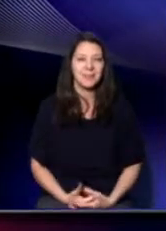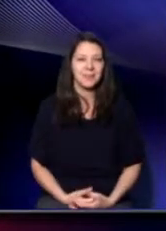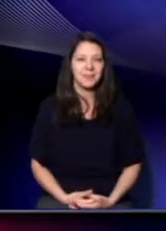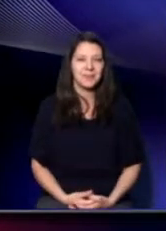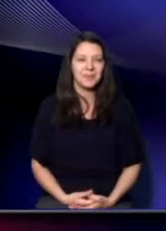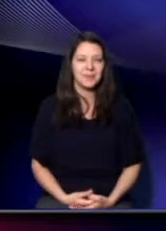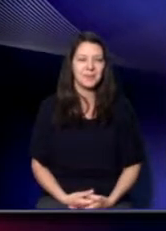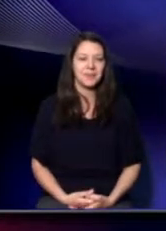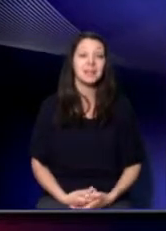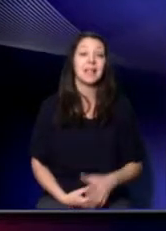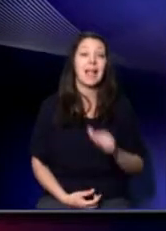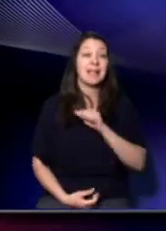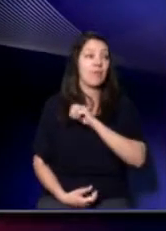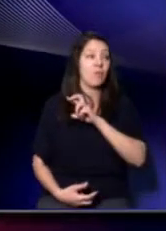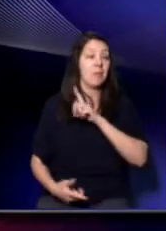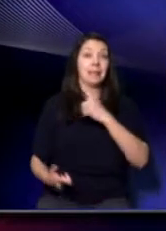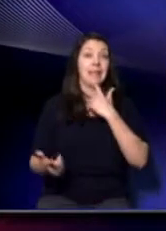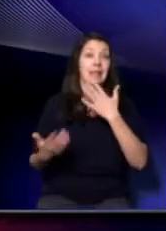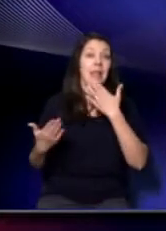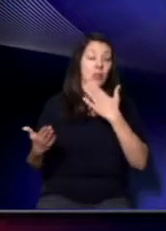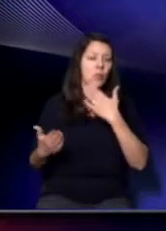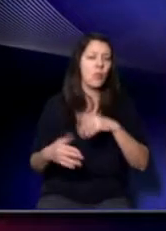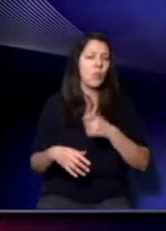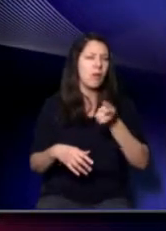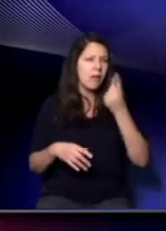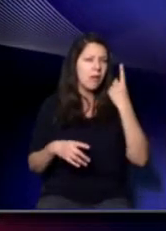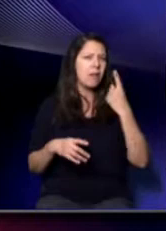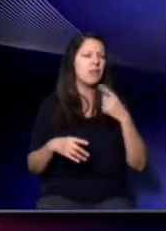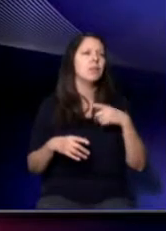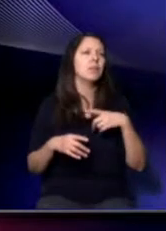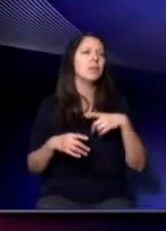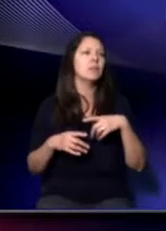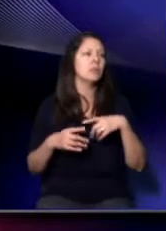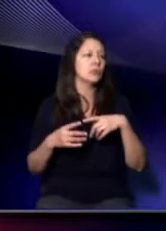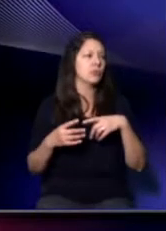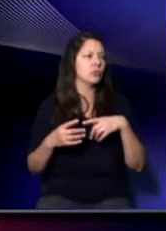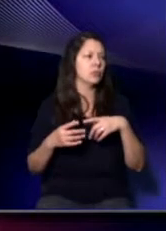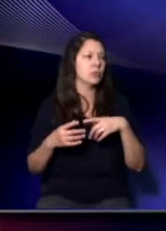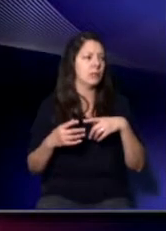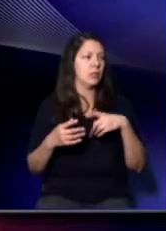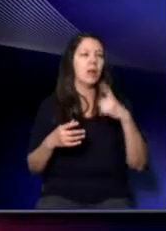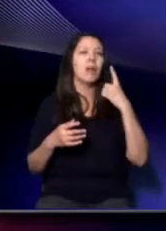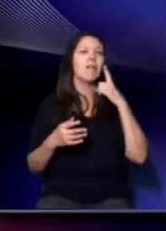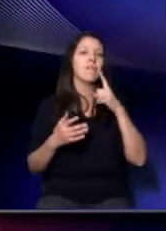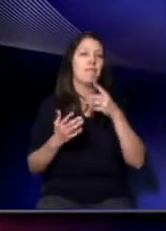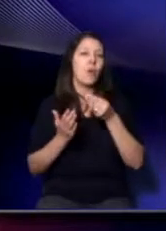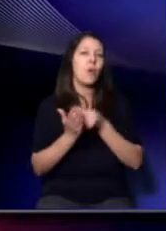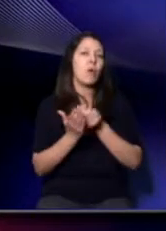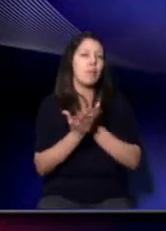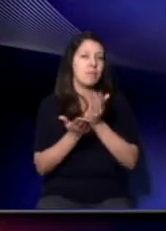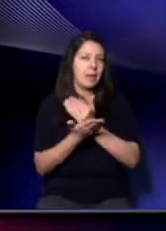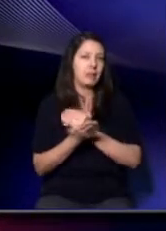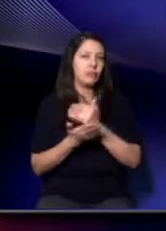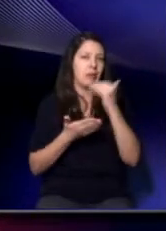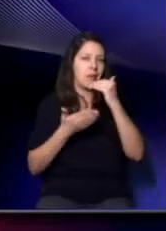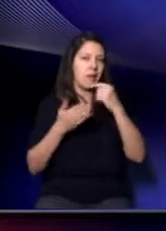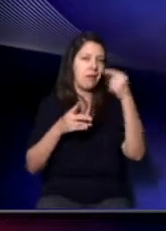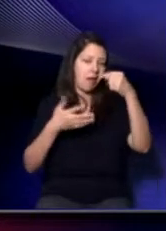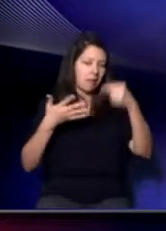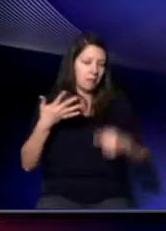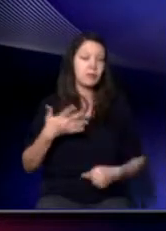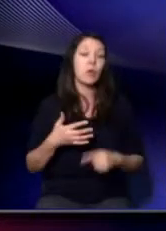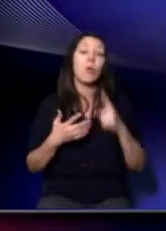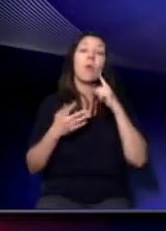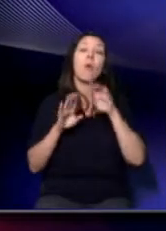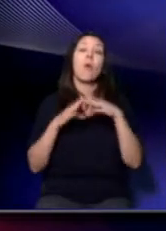And you're quite welcome, and really just open up to you for any questions, discussion.